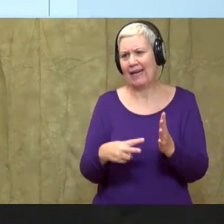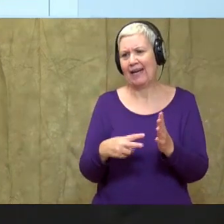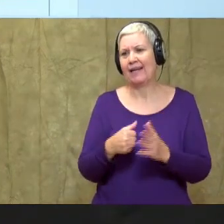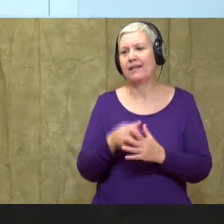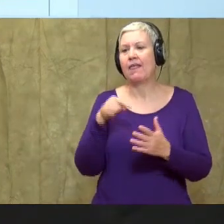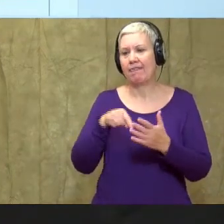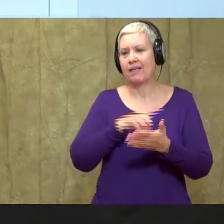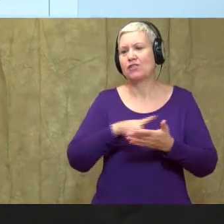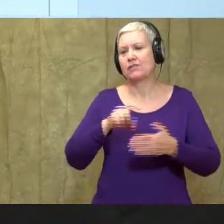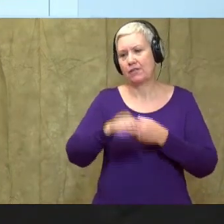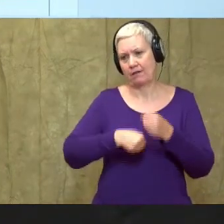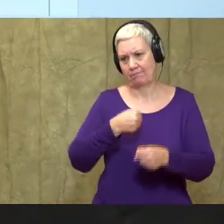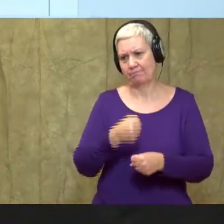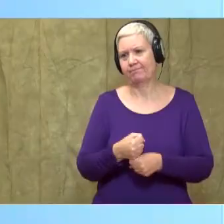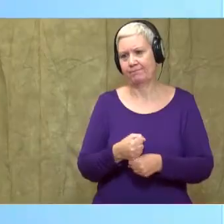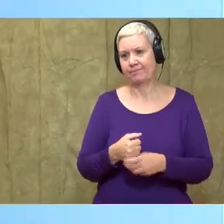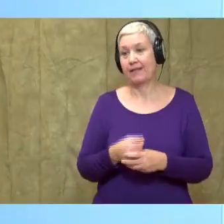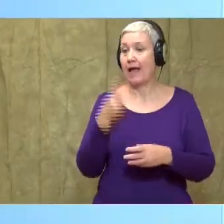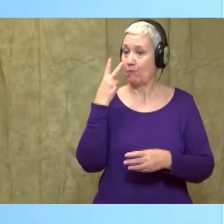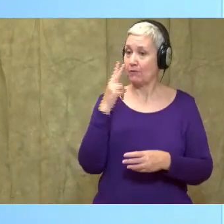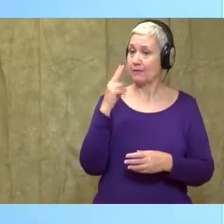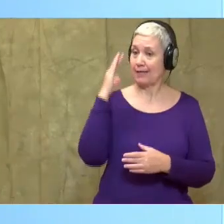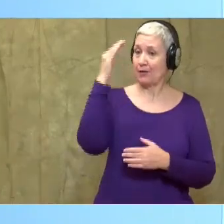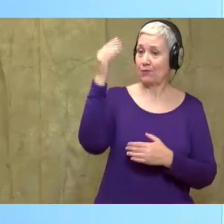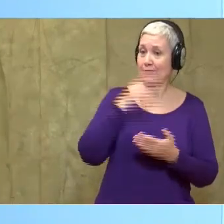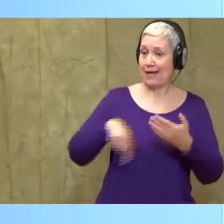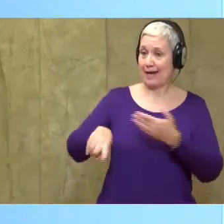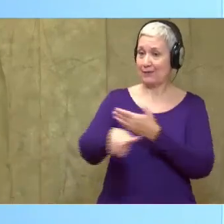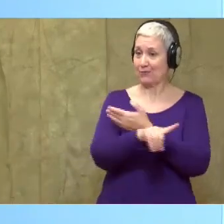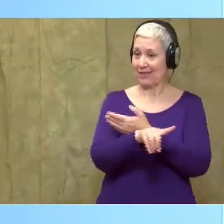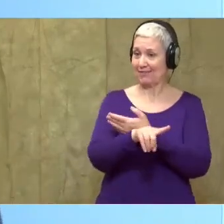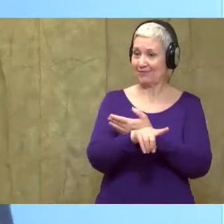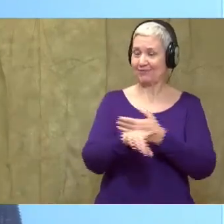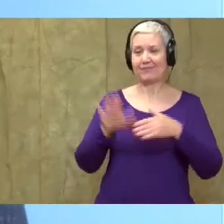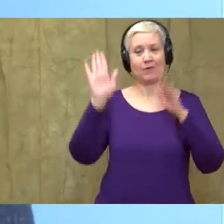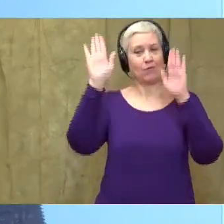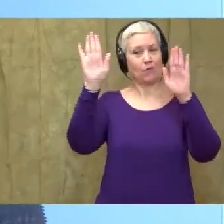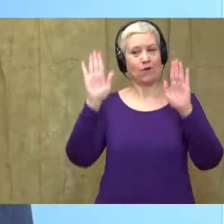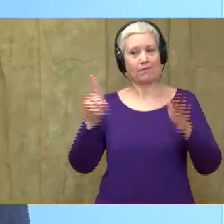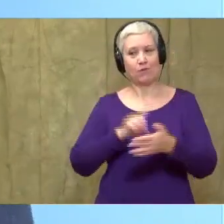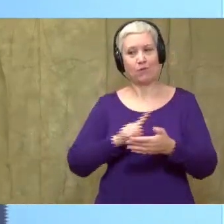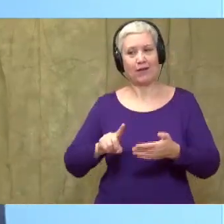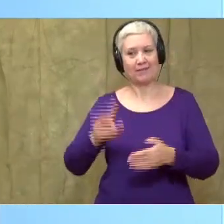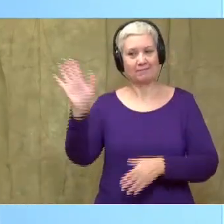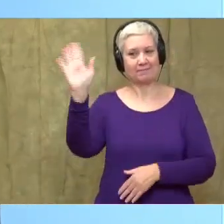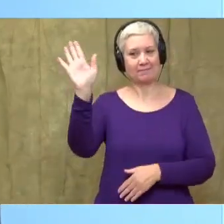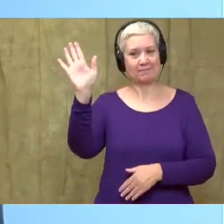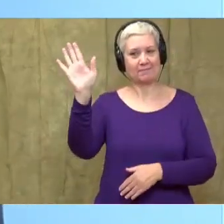rest of this year, and I will see you guys next week. All right, y'all have a wonderful week.